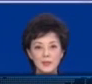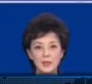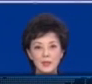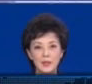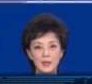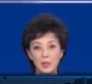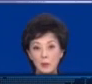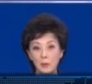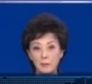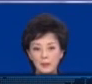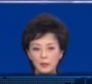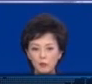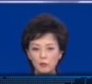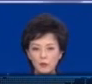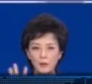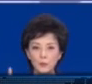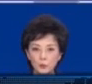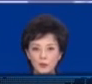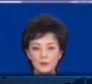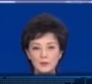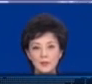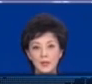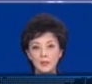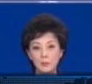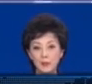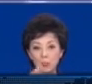of CPC Central Committee with Comrade Xi Jinping as core,